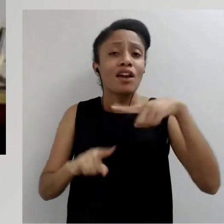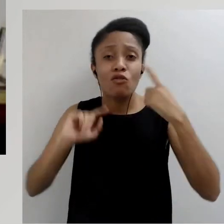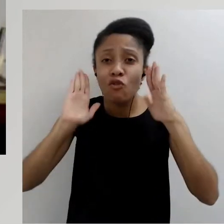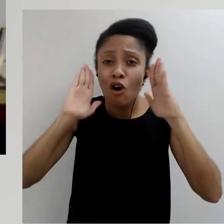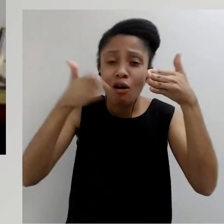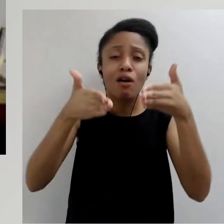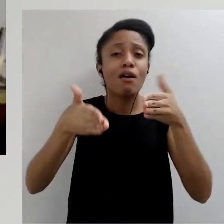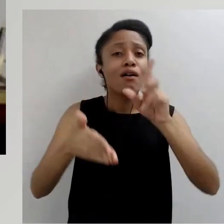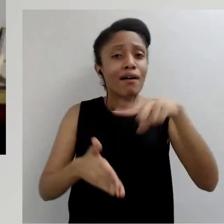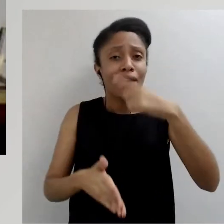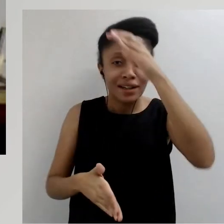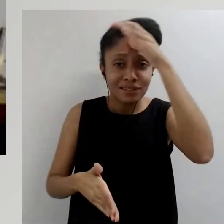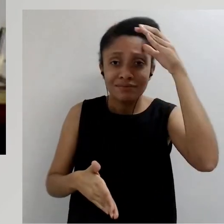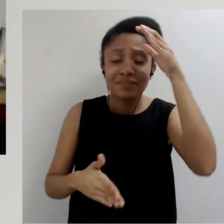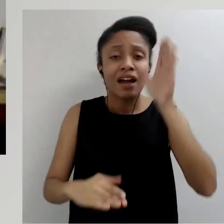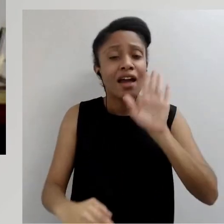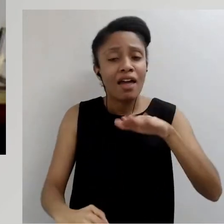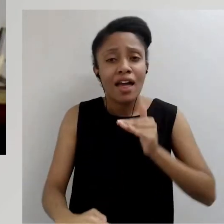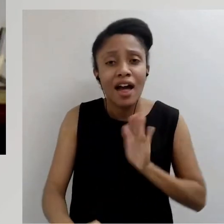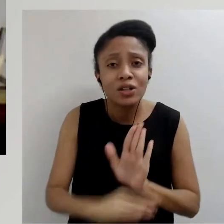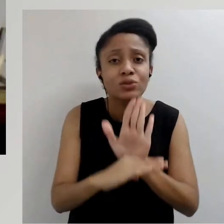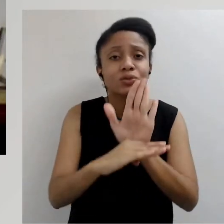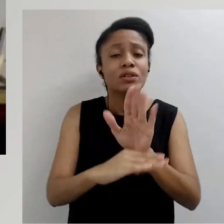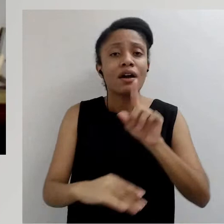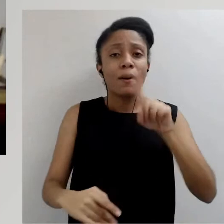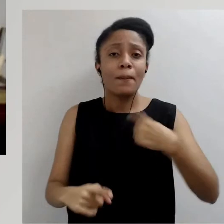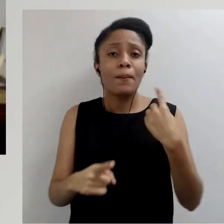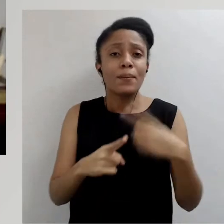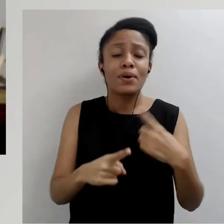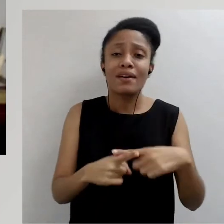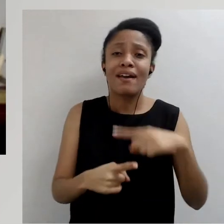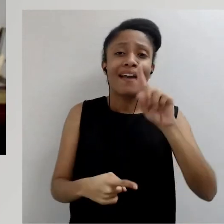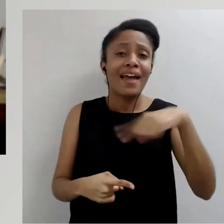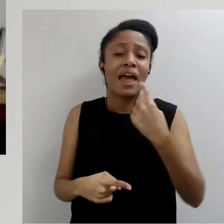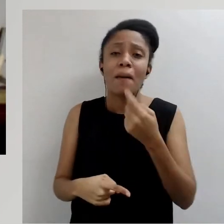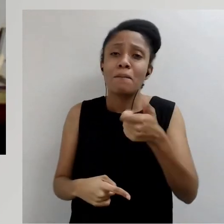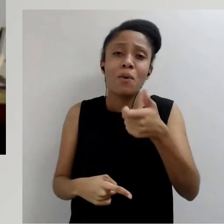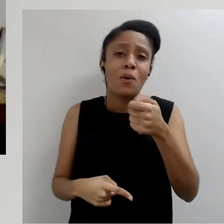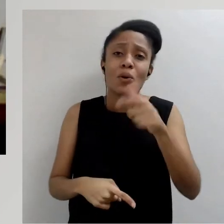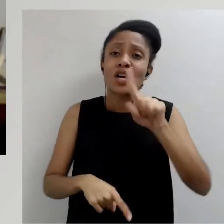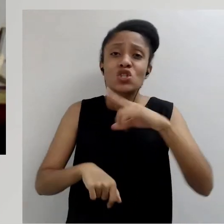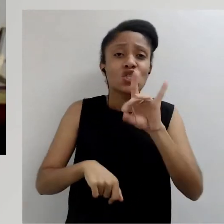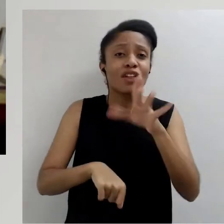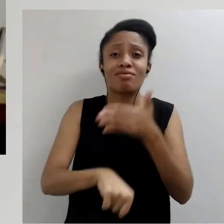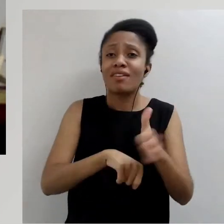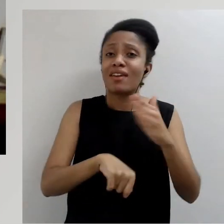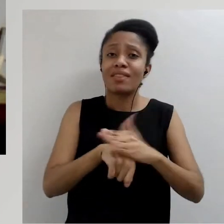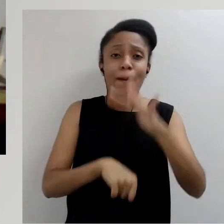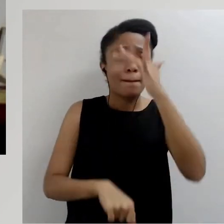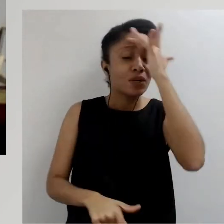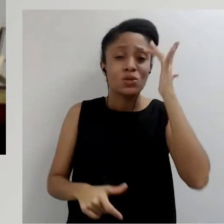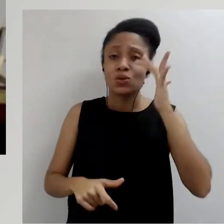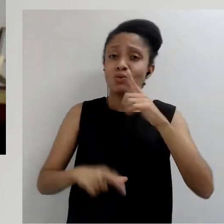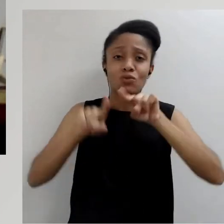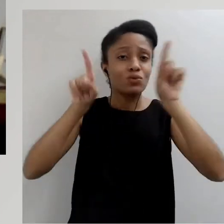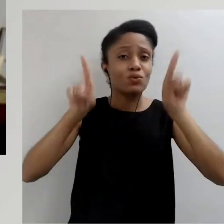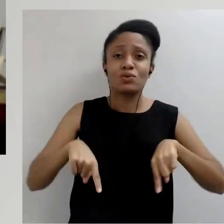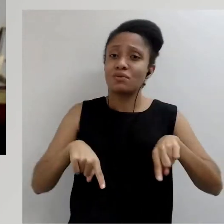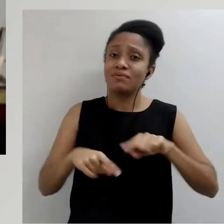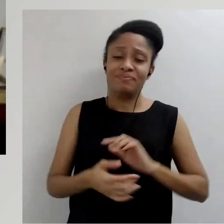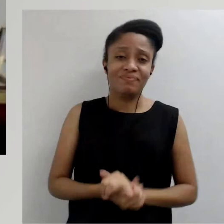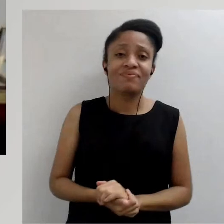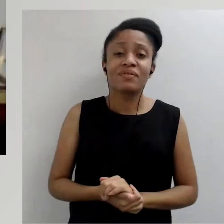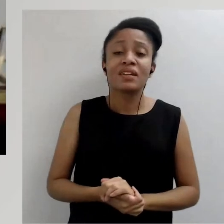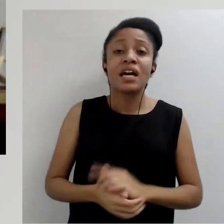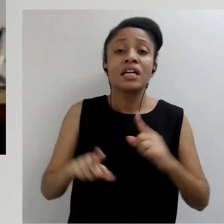service. This is our main tool, and this is almost free. We only have to do our work. And